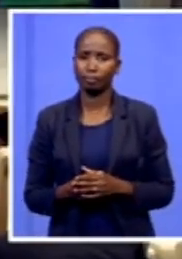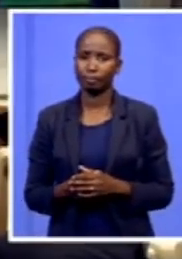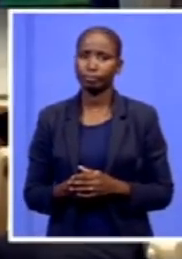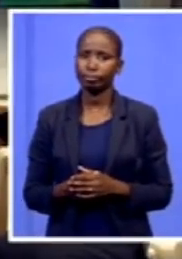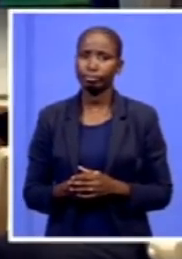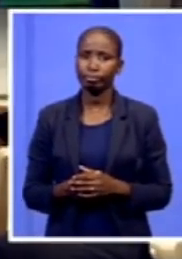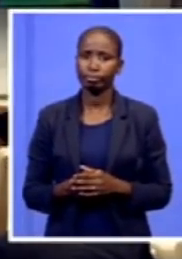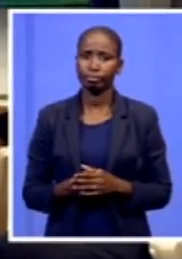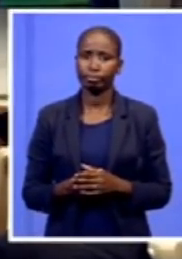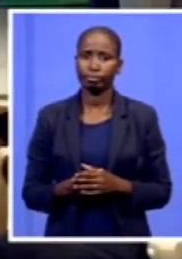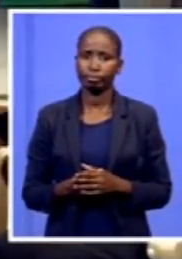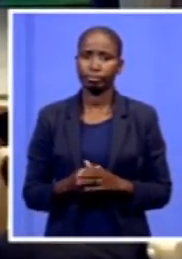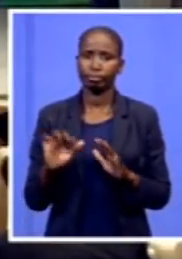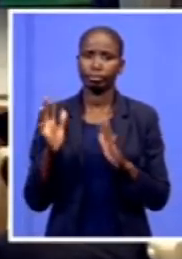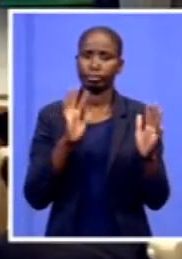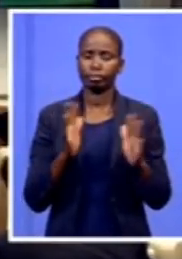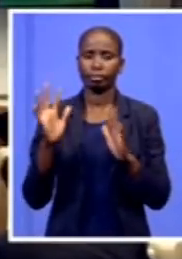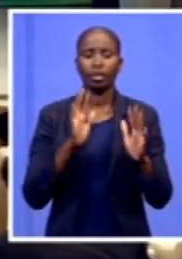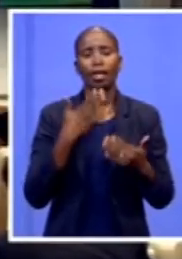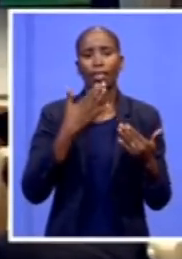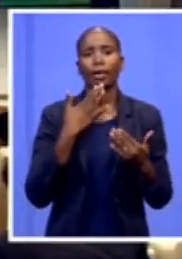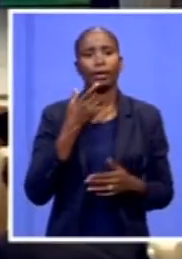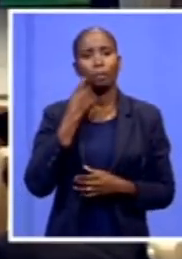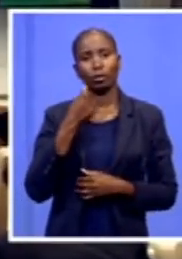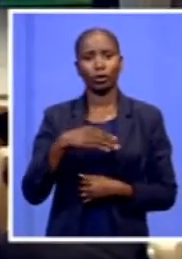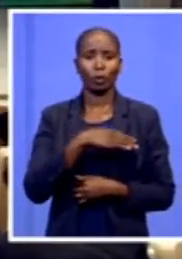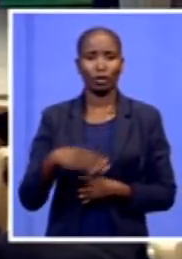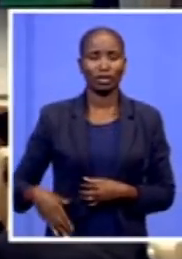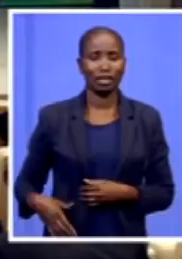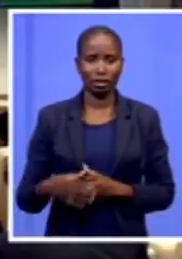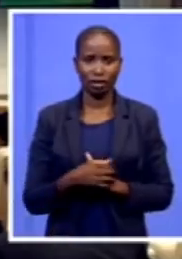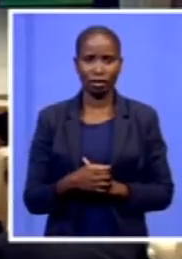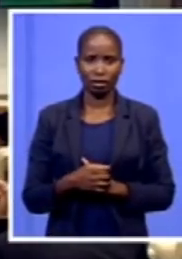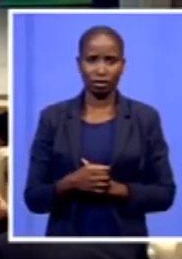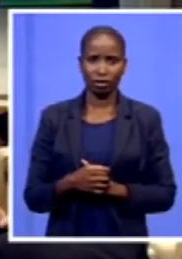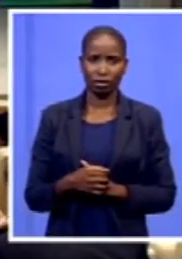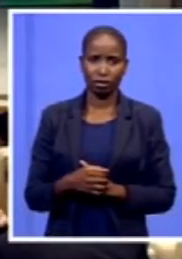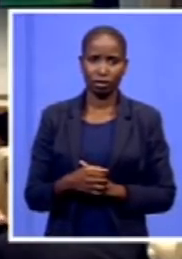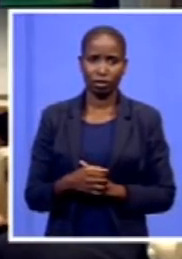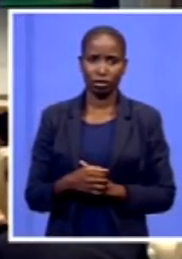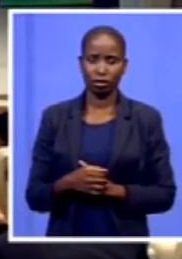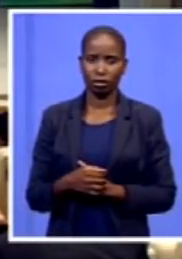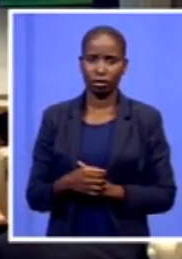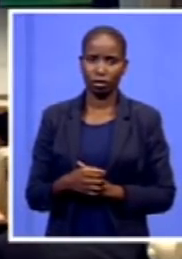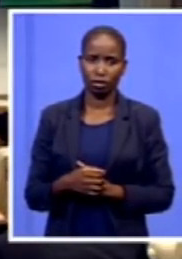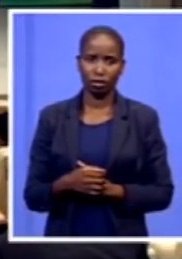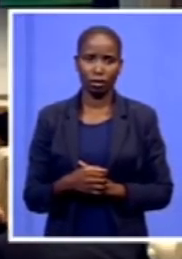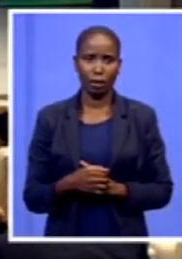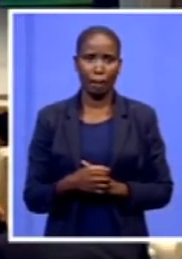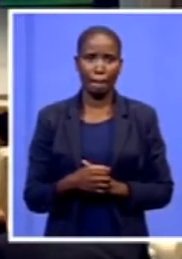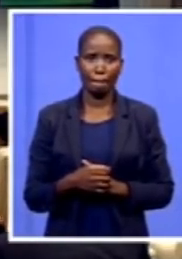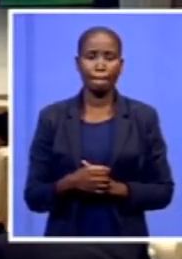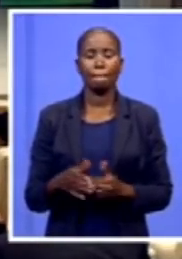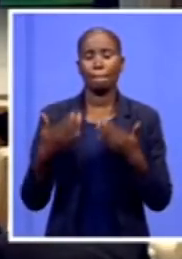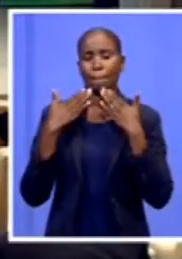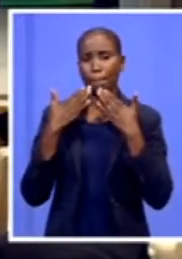Thank you, Mr. President. Madame la Présidente, vous avez la parole. Thank you very much indeed. I think